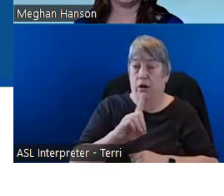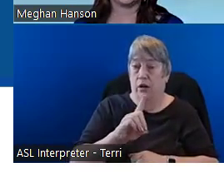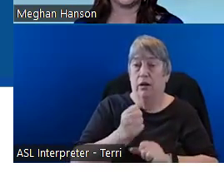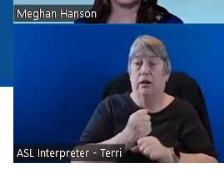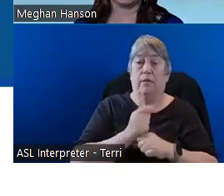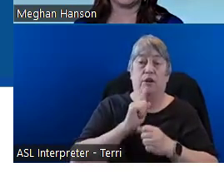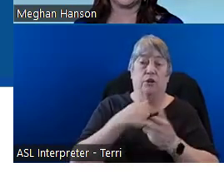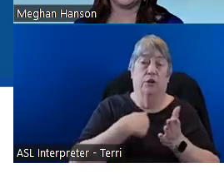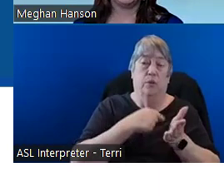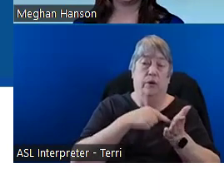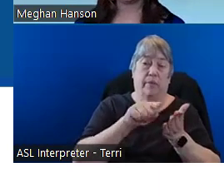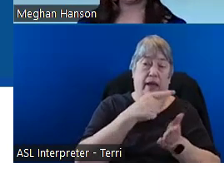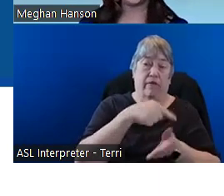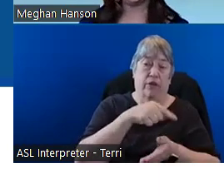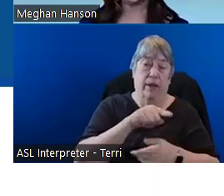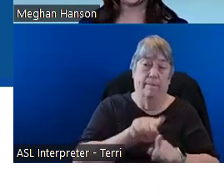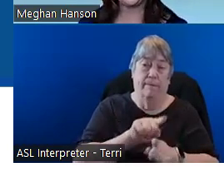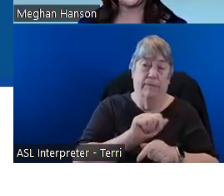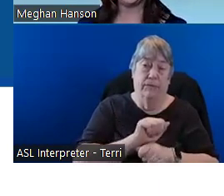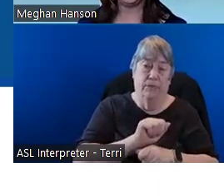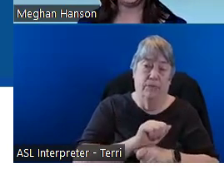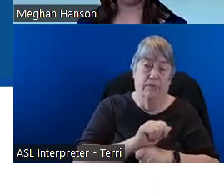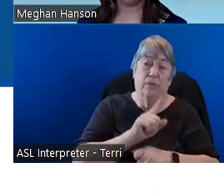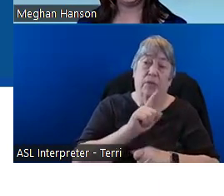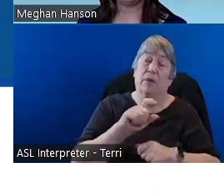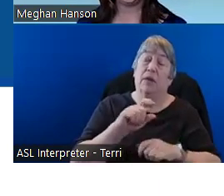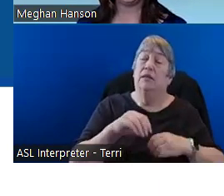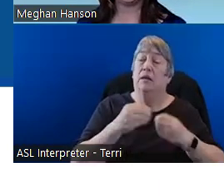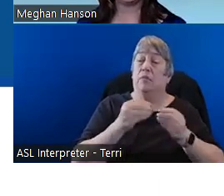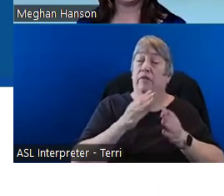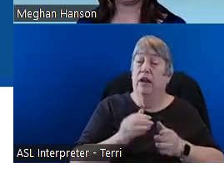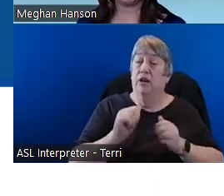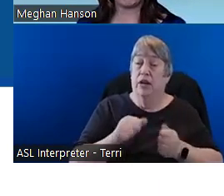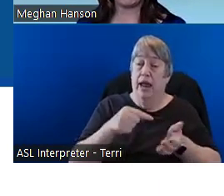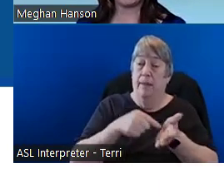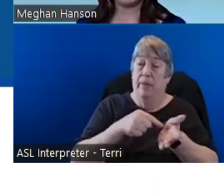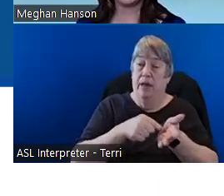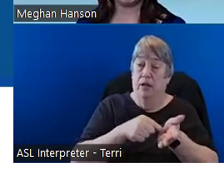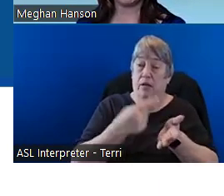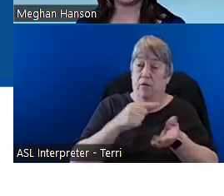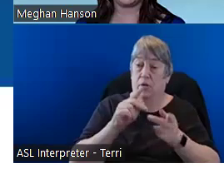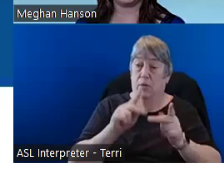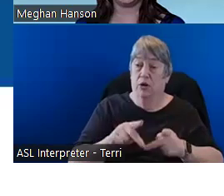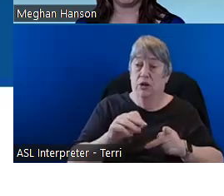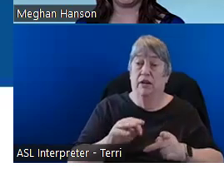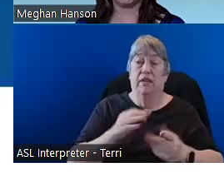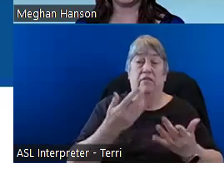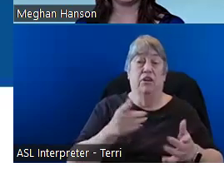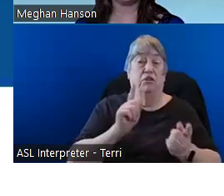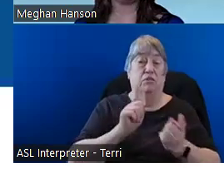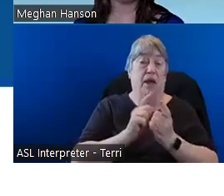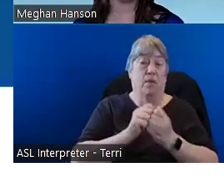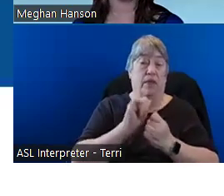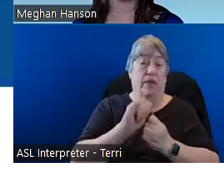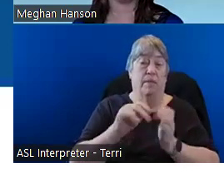the individuals as they're working. Because a provider can bill for an individual if they've met with them twice per month and that individual work.